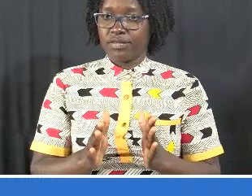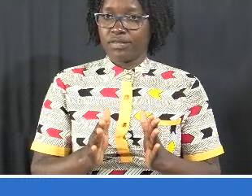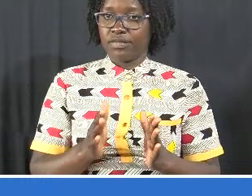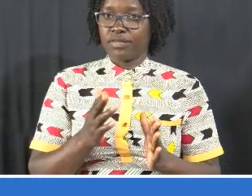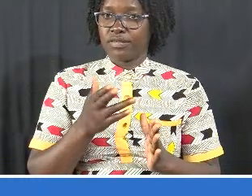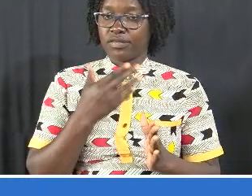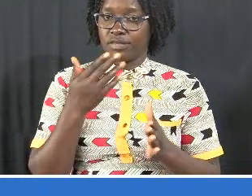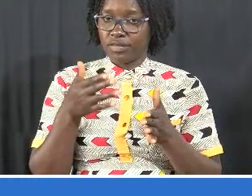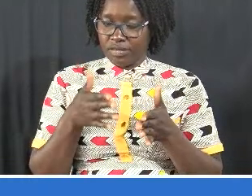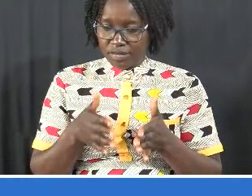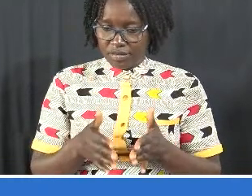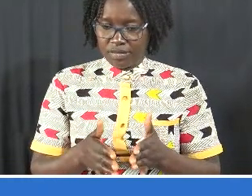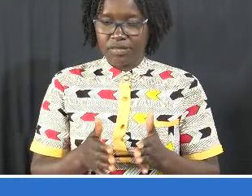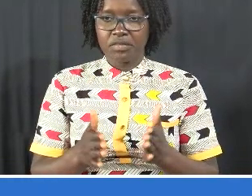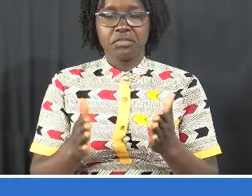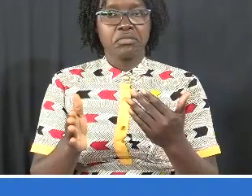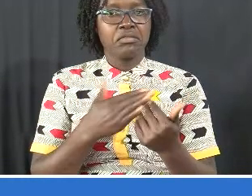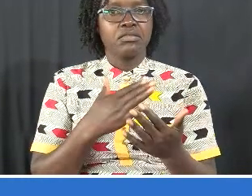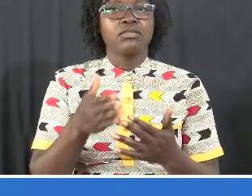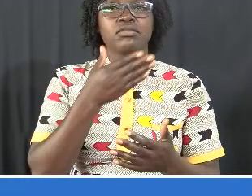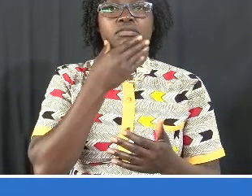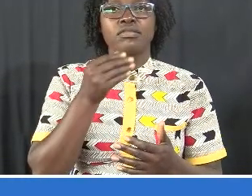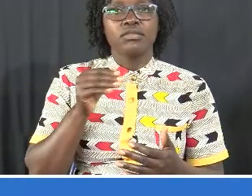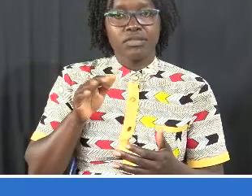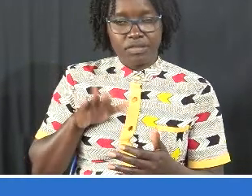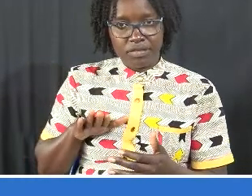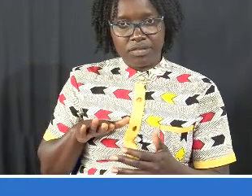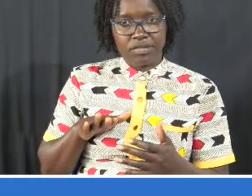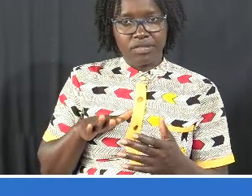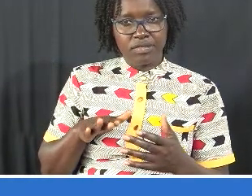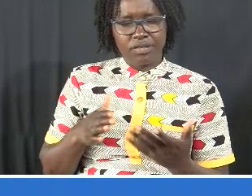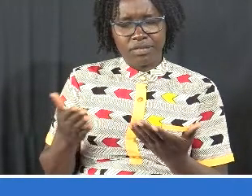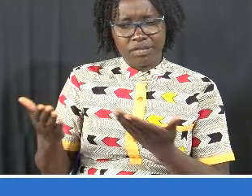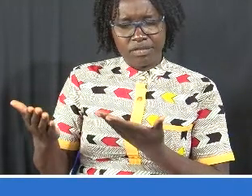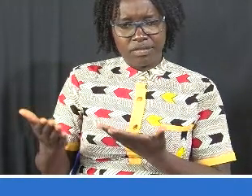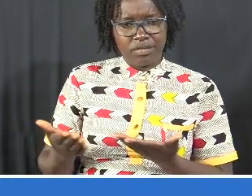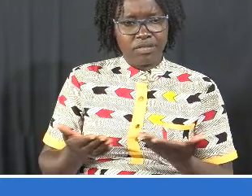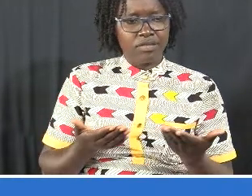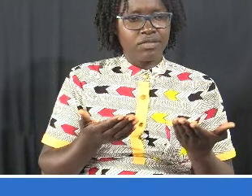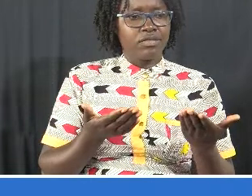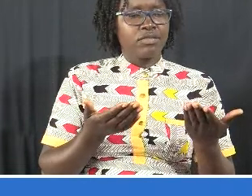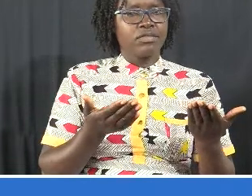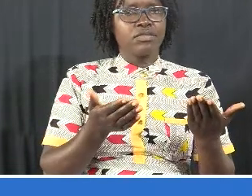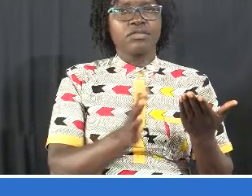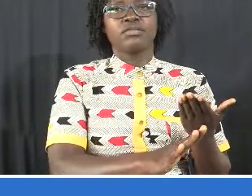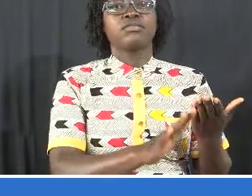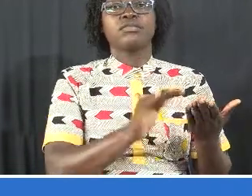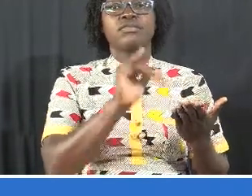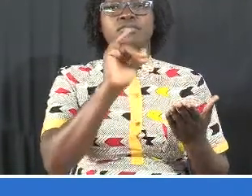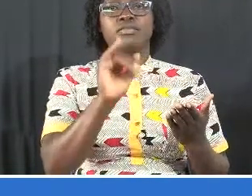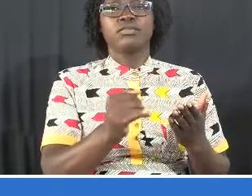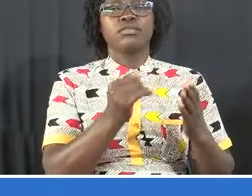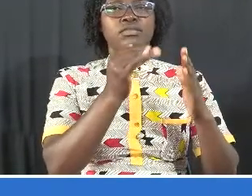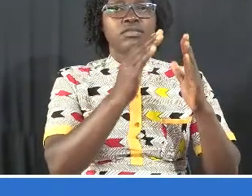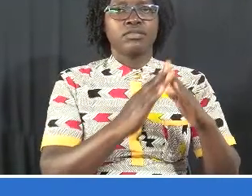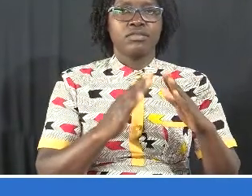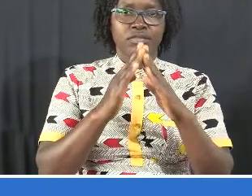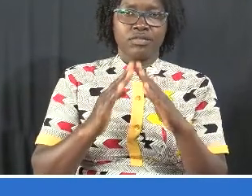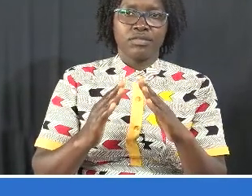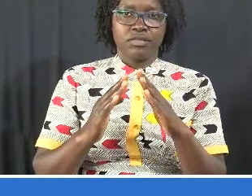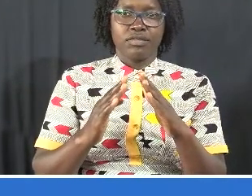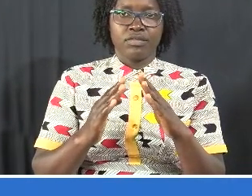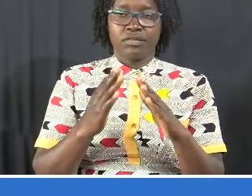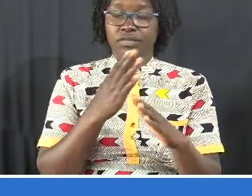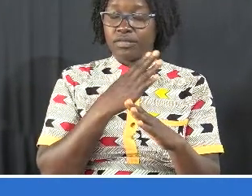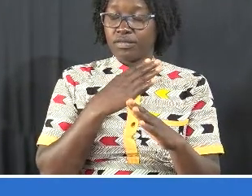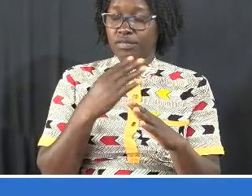the way, whether men or women, he might bring them bound to Jerusalem. And